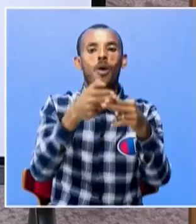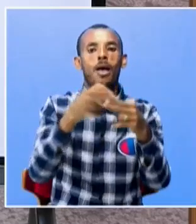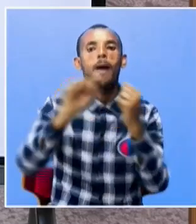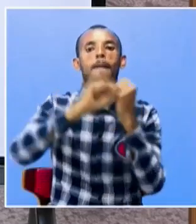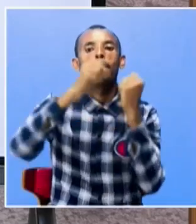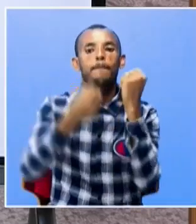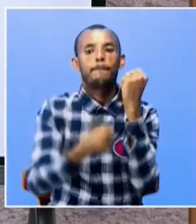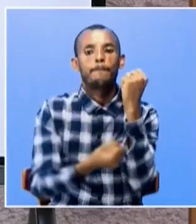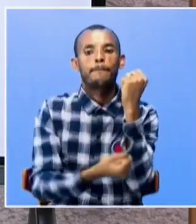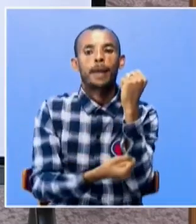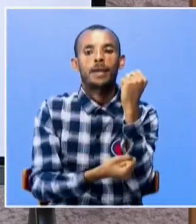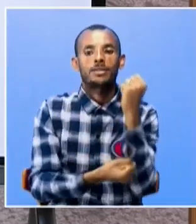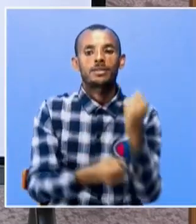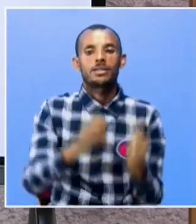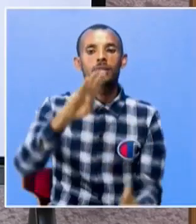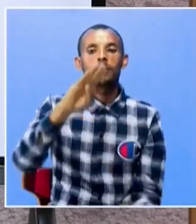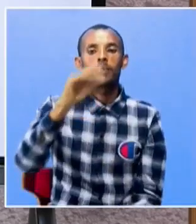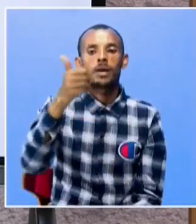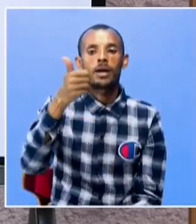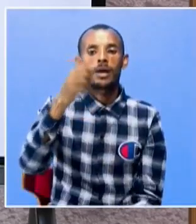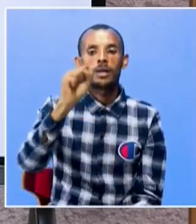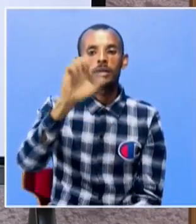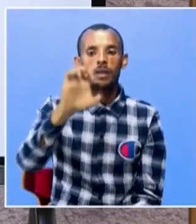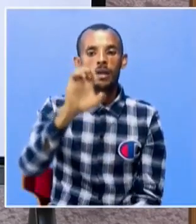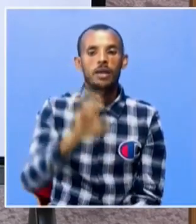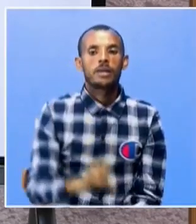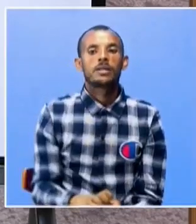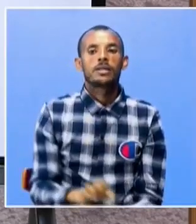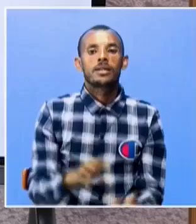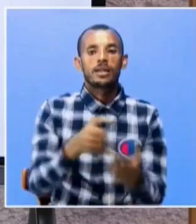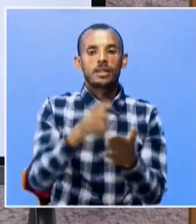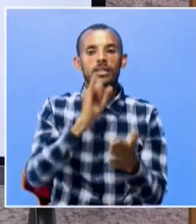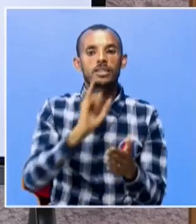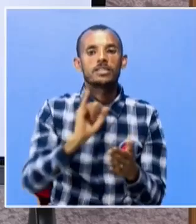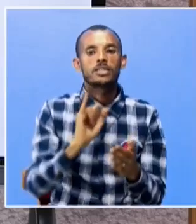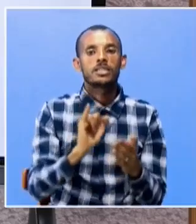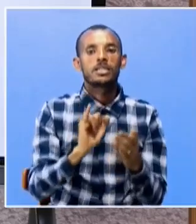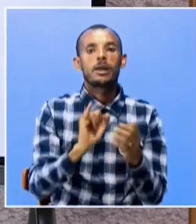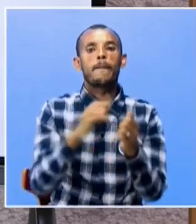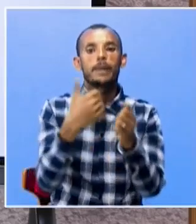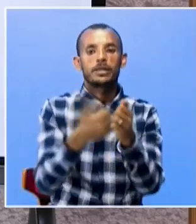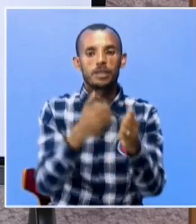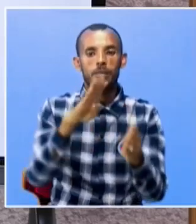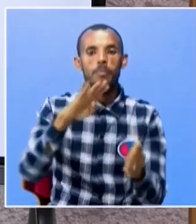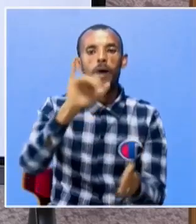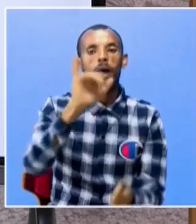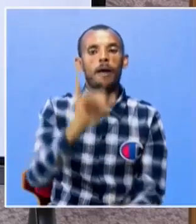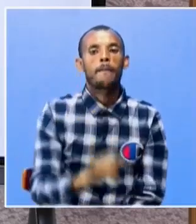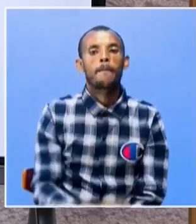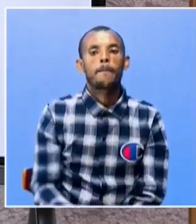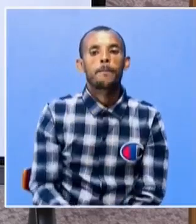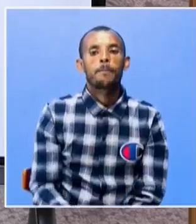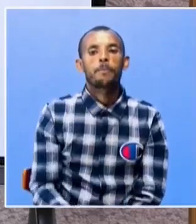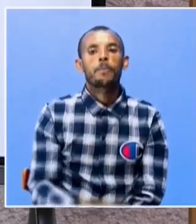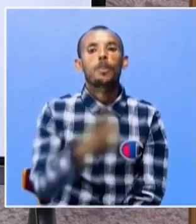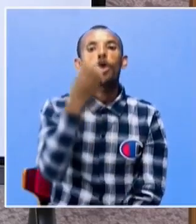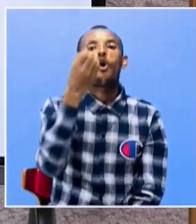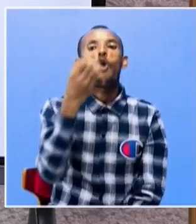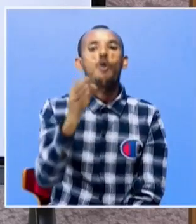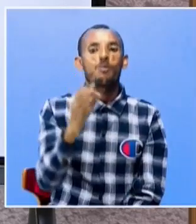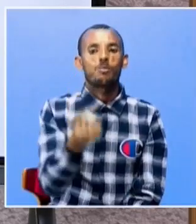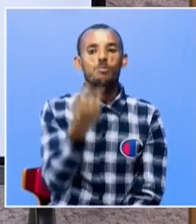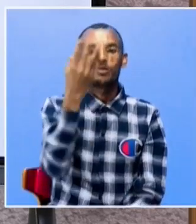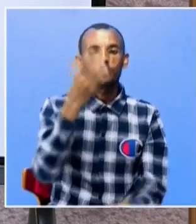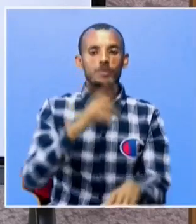base. Normally a base is preceded by the off. It's always preceded